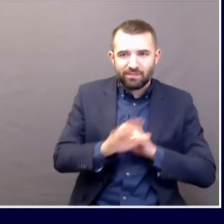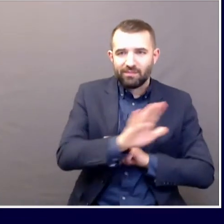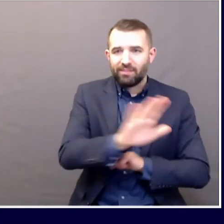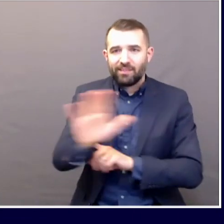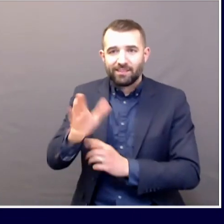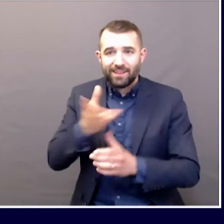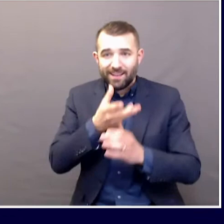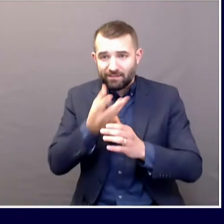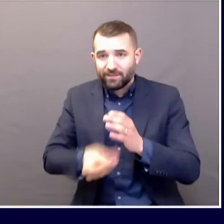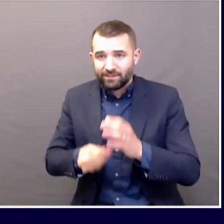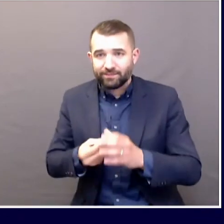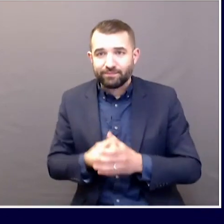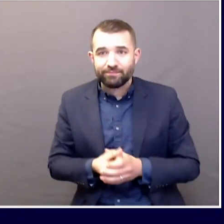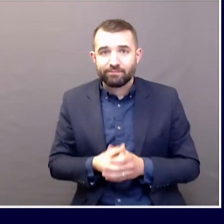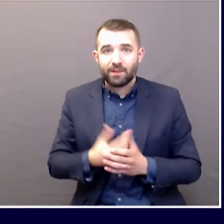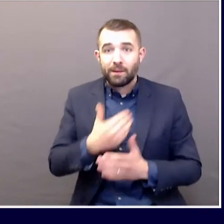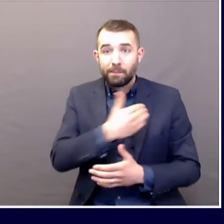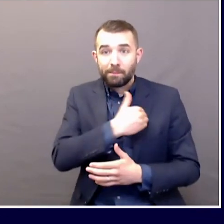community.